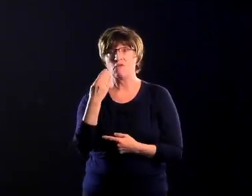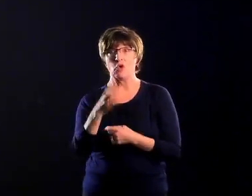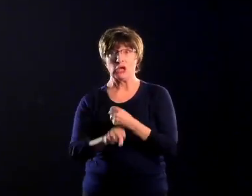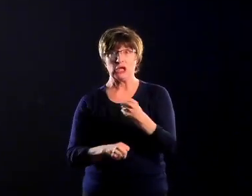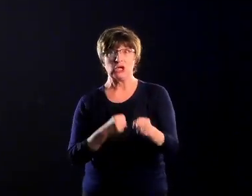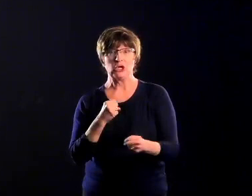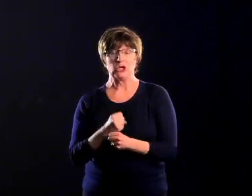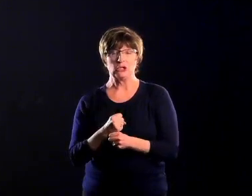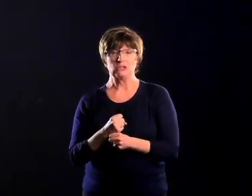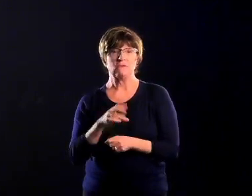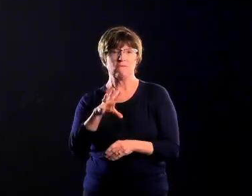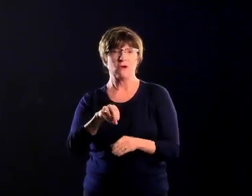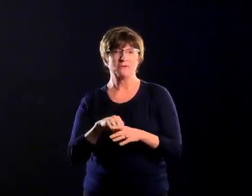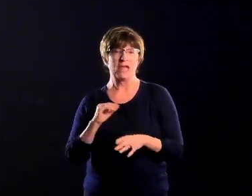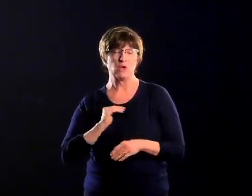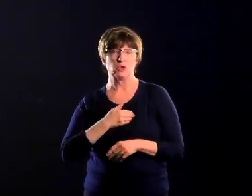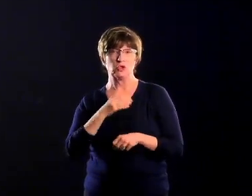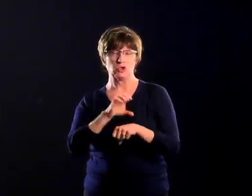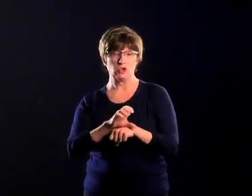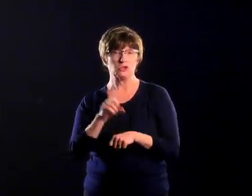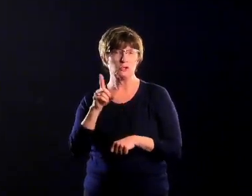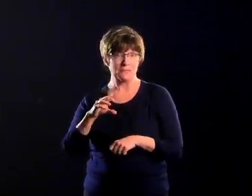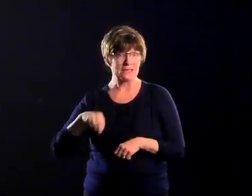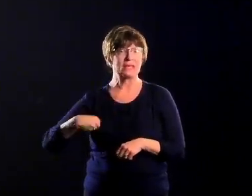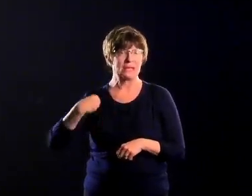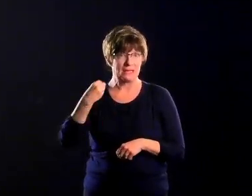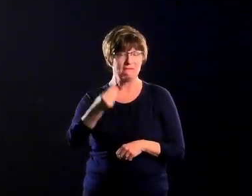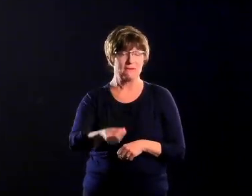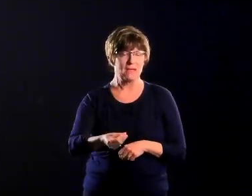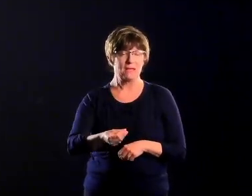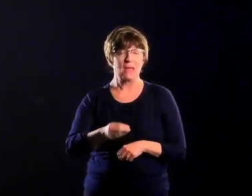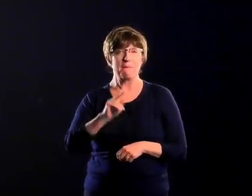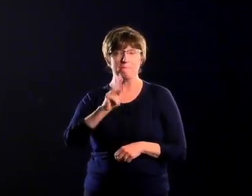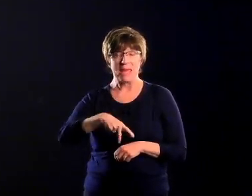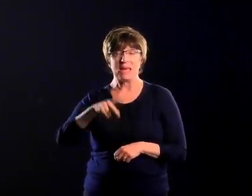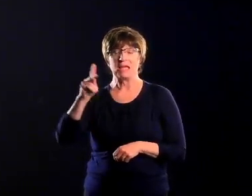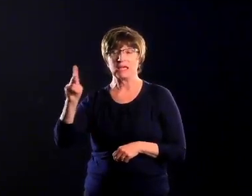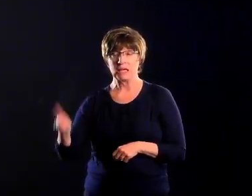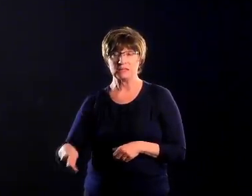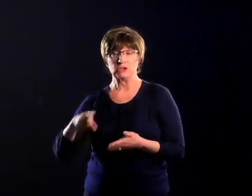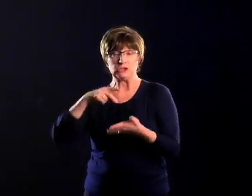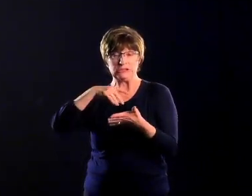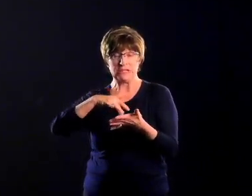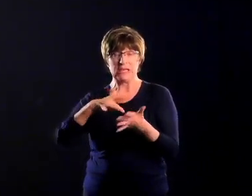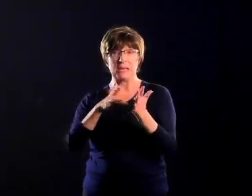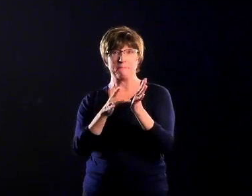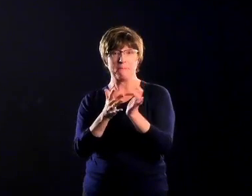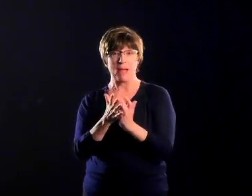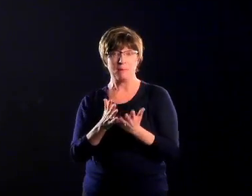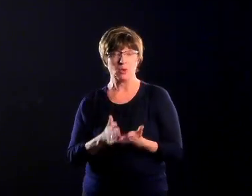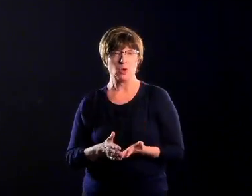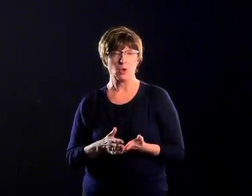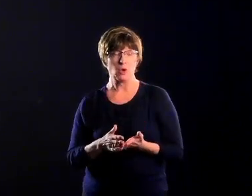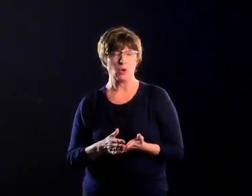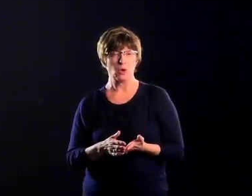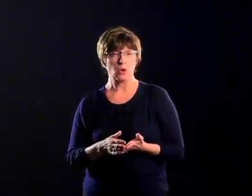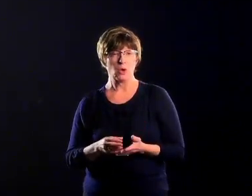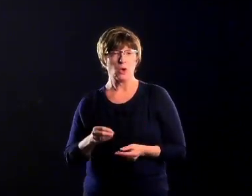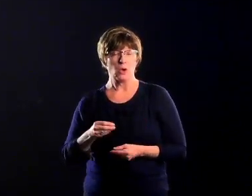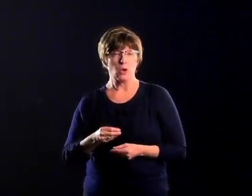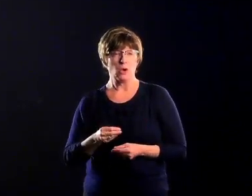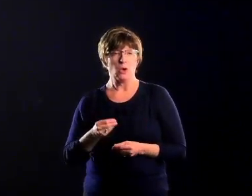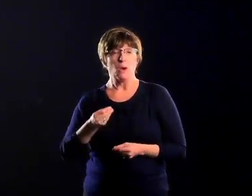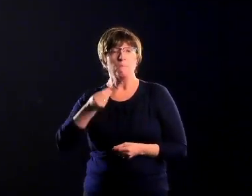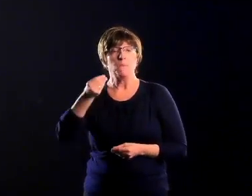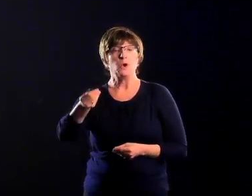as a part of our church. You've been giving towards Fire Bibles, a Pentecostal study Bible placed in a pastor's, a